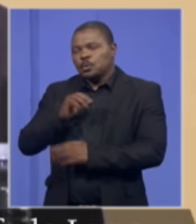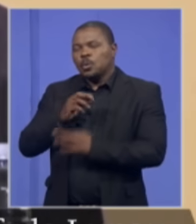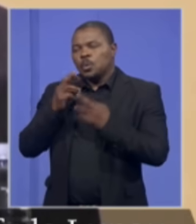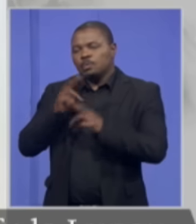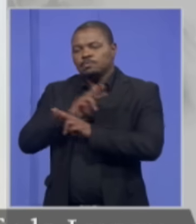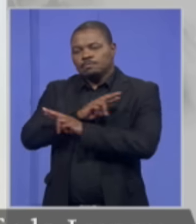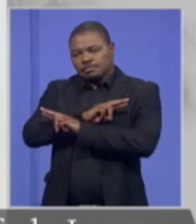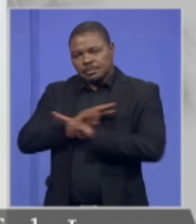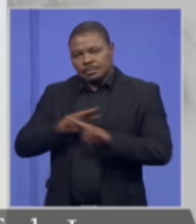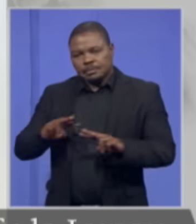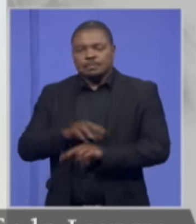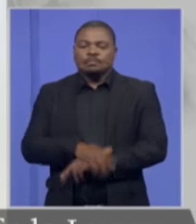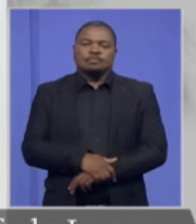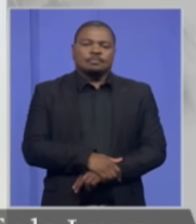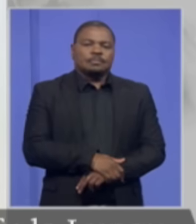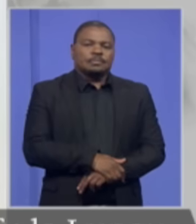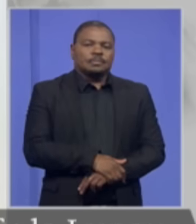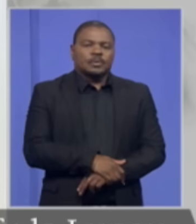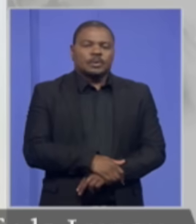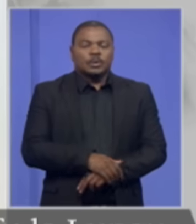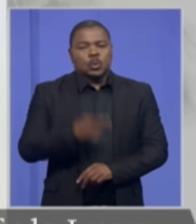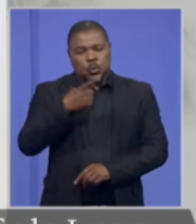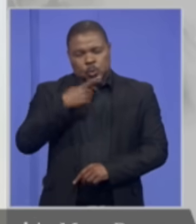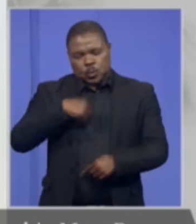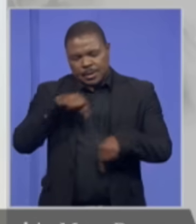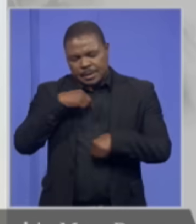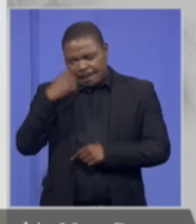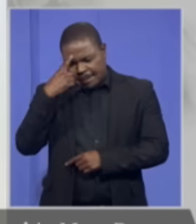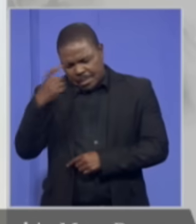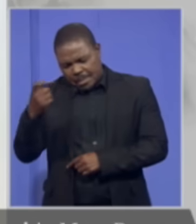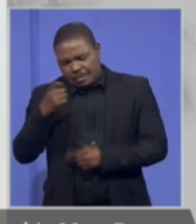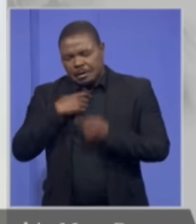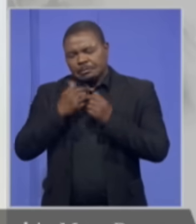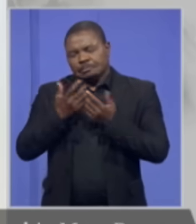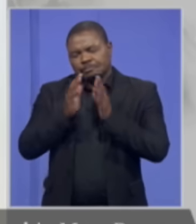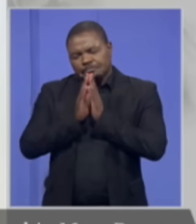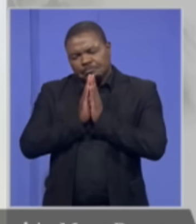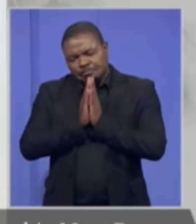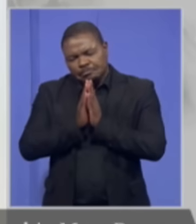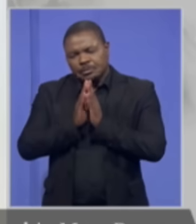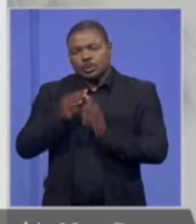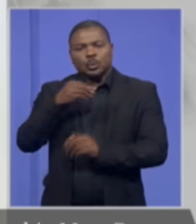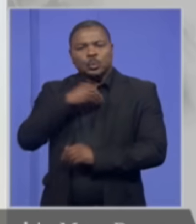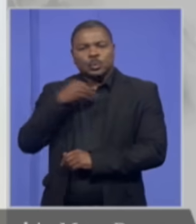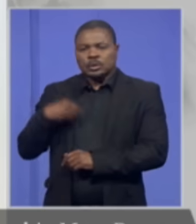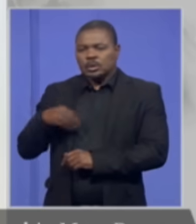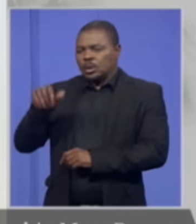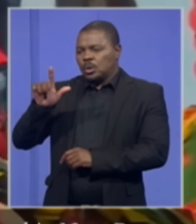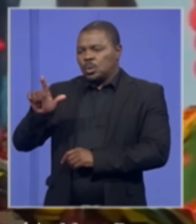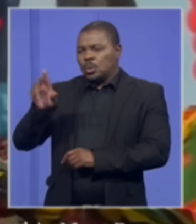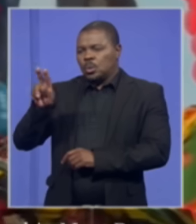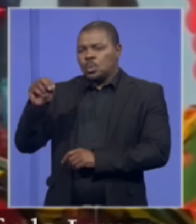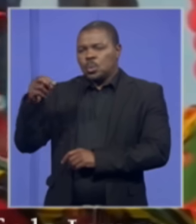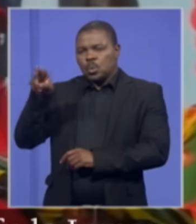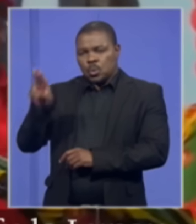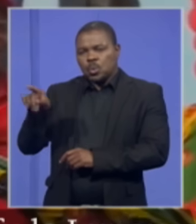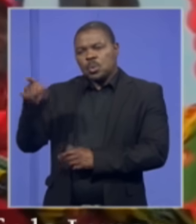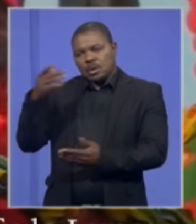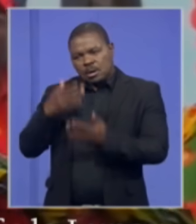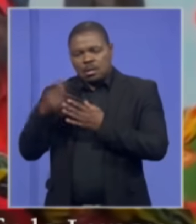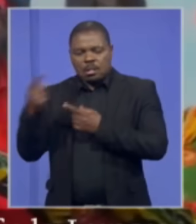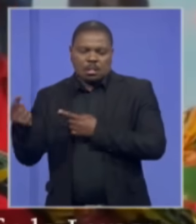in peace. We believed and prayed that Dr. Lungu will go through his